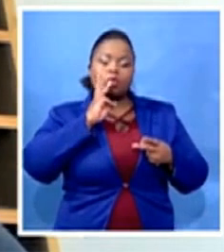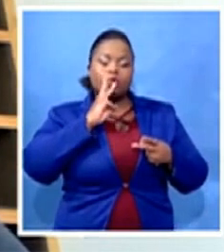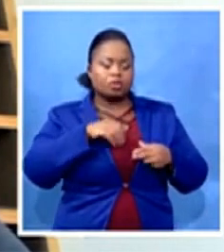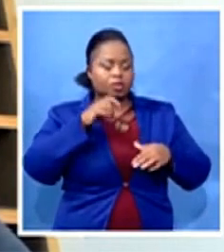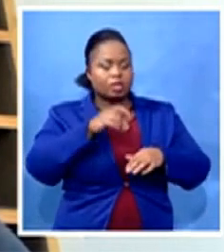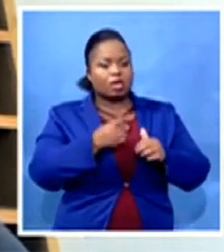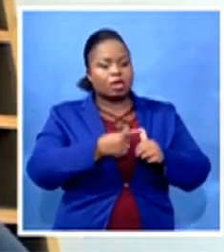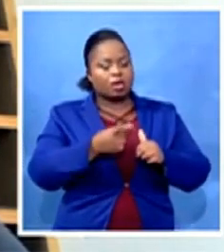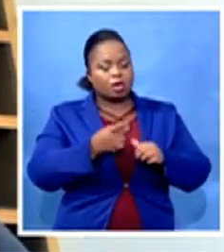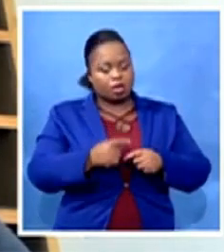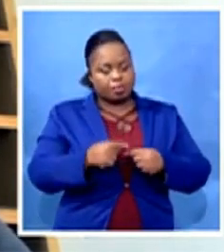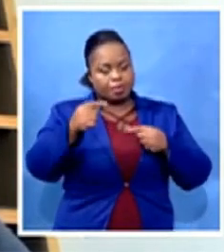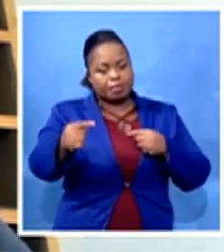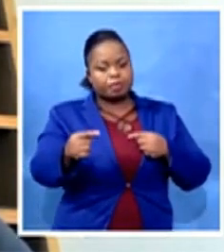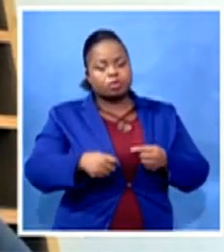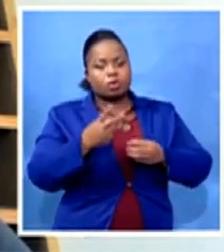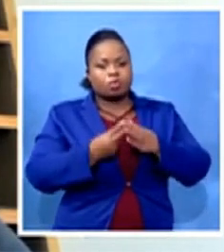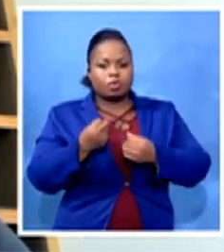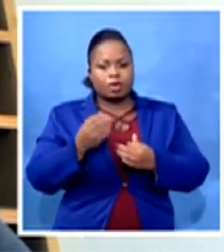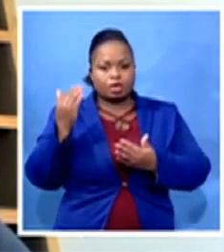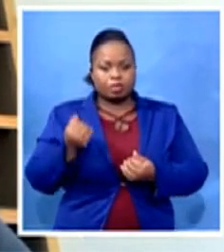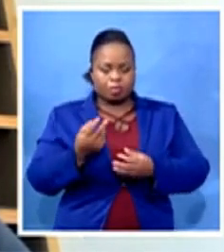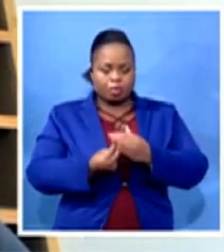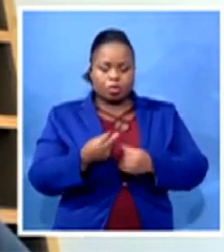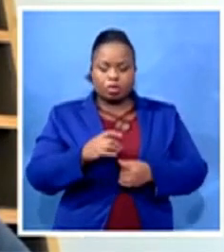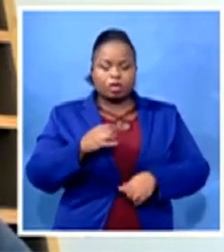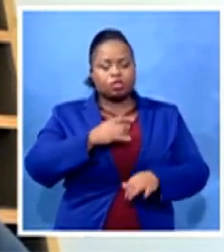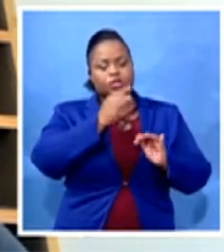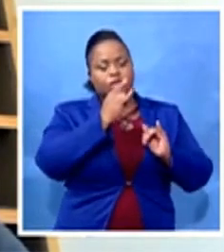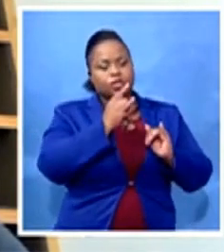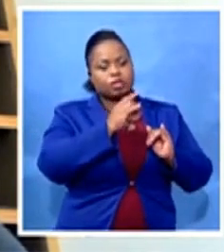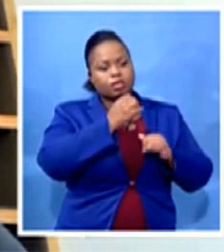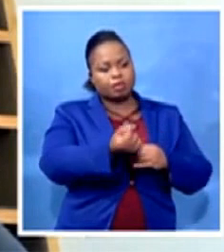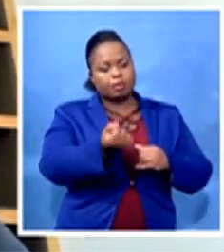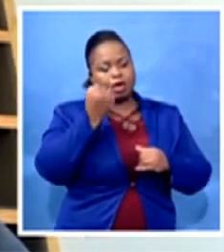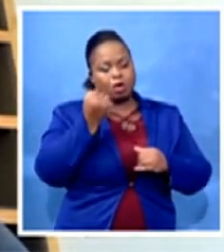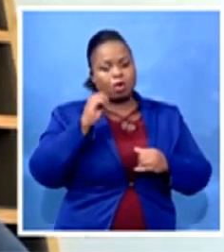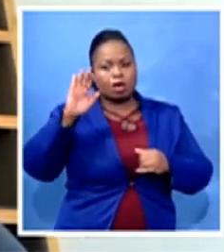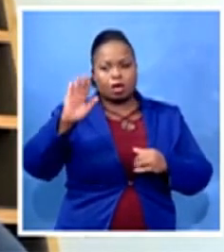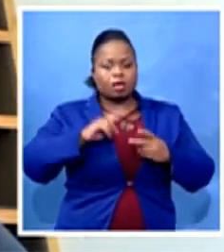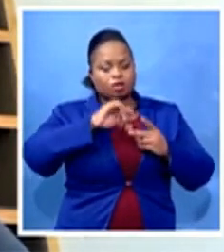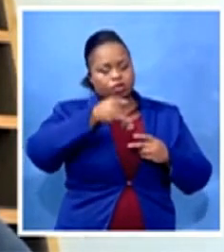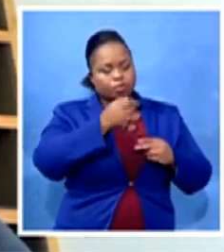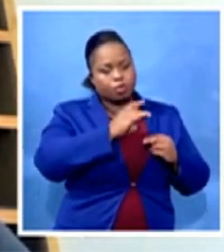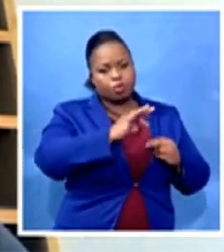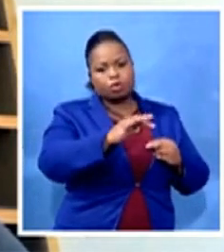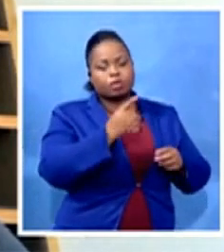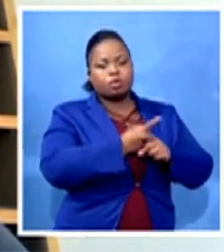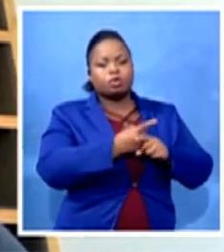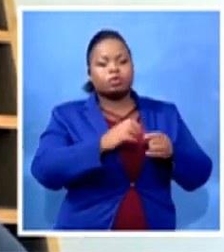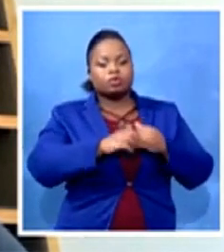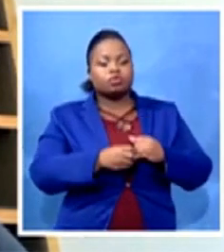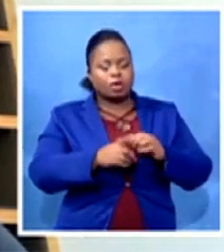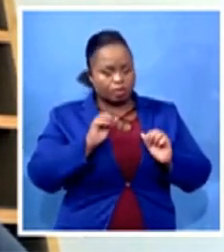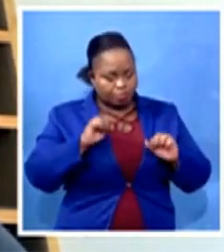Power, Johannesburg Water, to send their meter readers to read the meters so that we can provide accurate